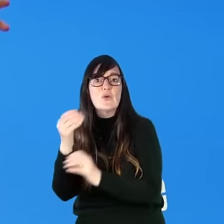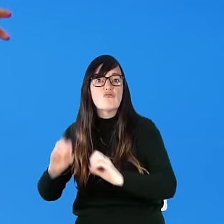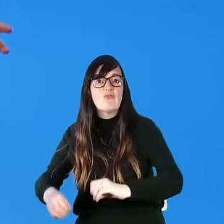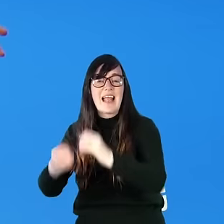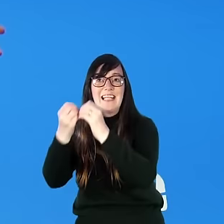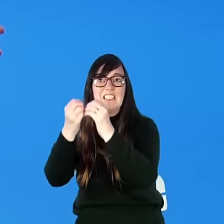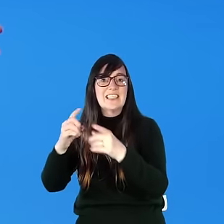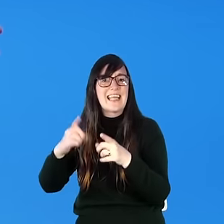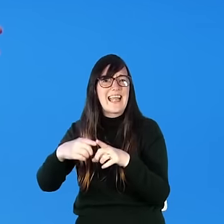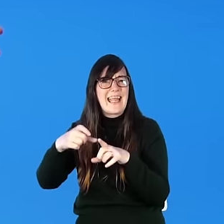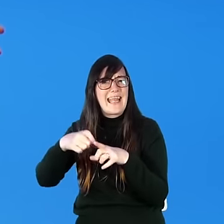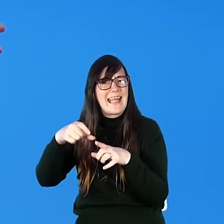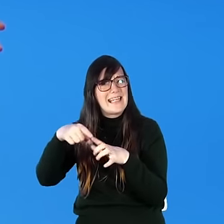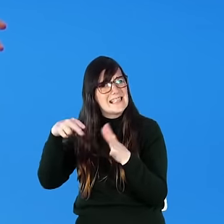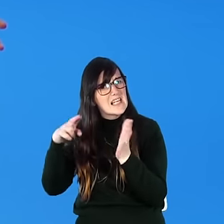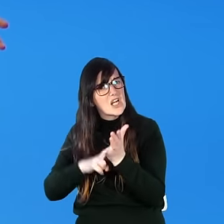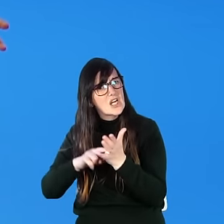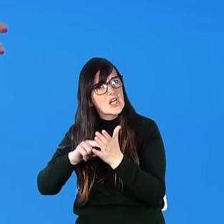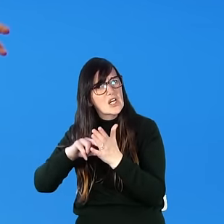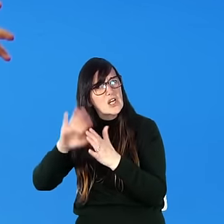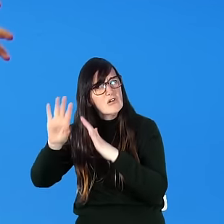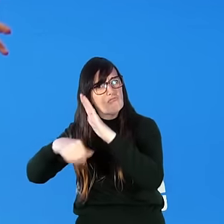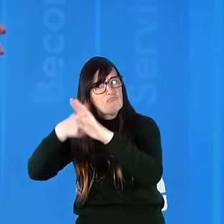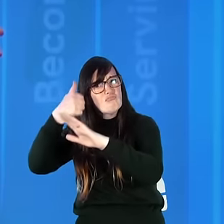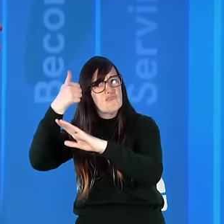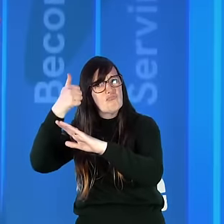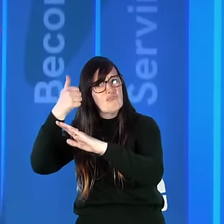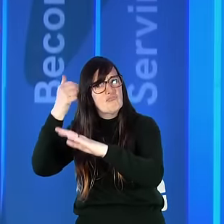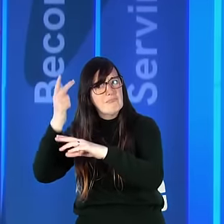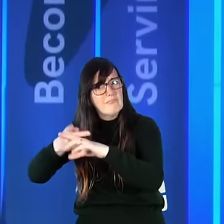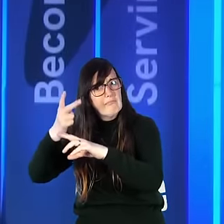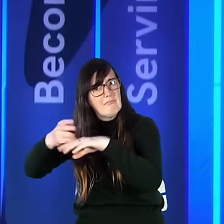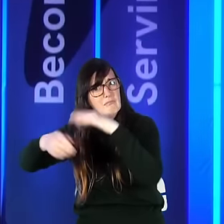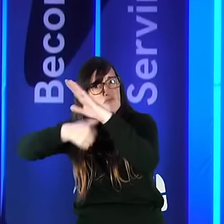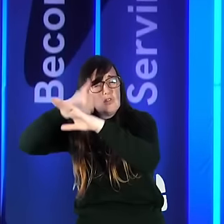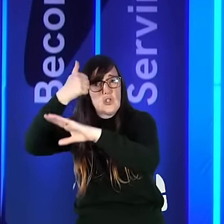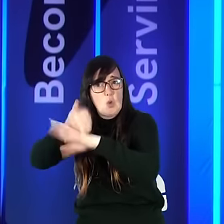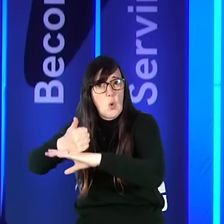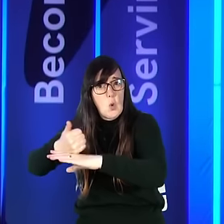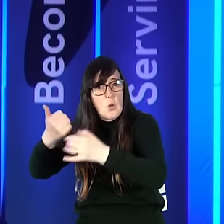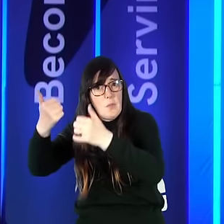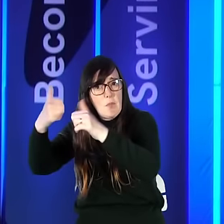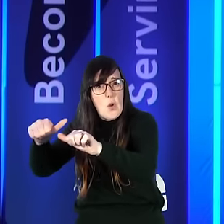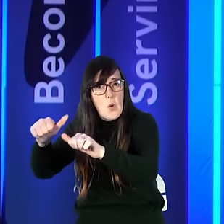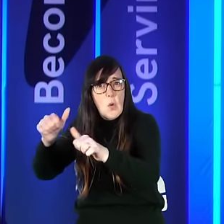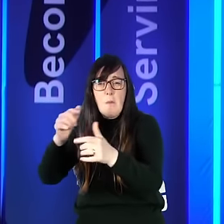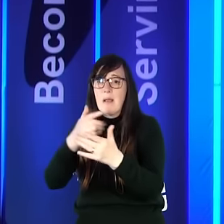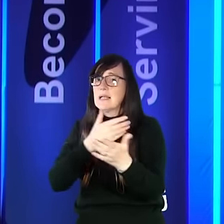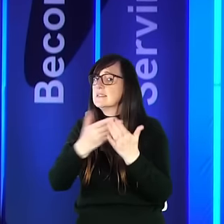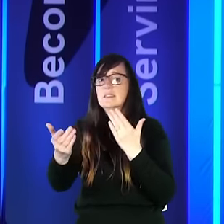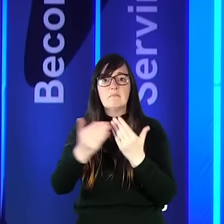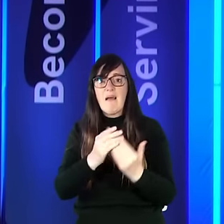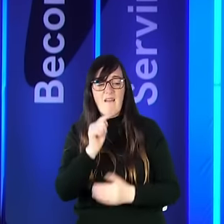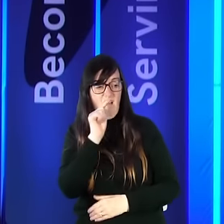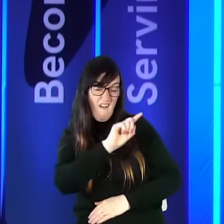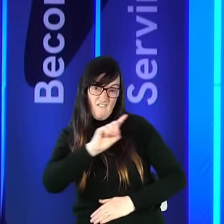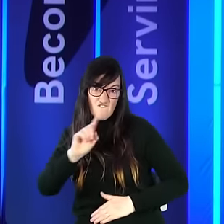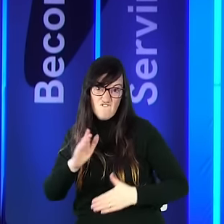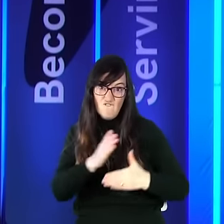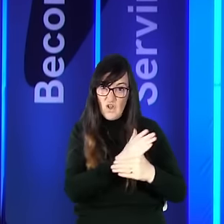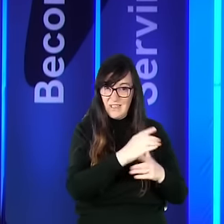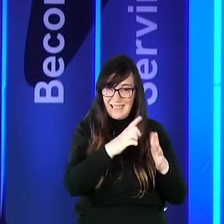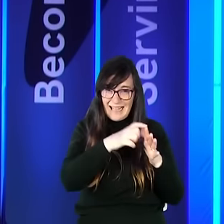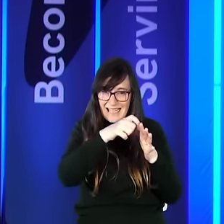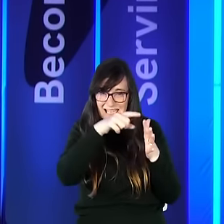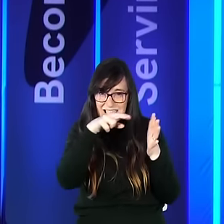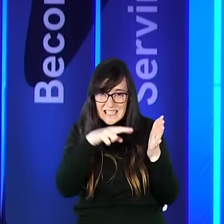be restored. Because no matter how beautiful the Garden of Eden was, sin could enter. A snake could slither